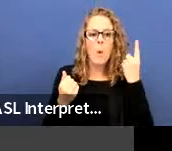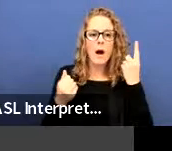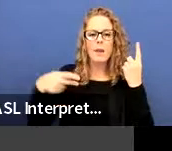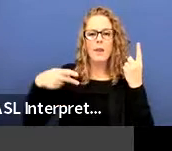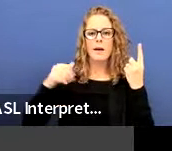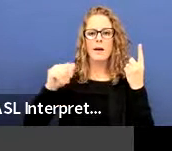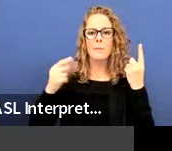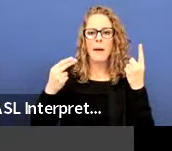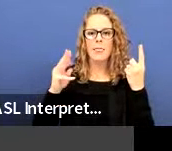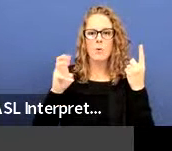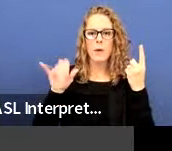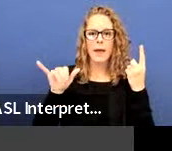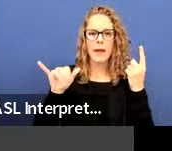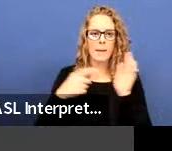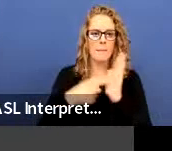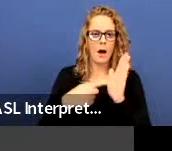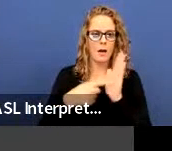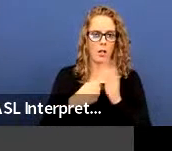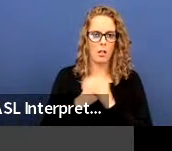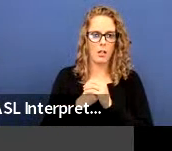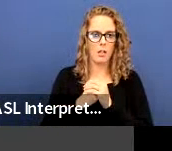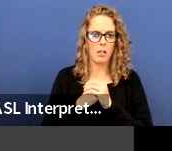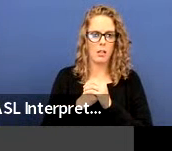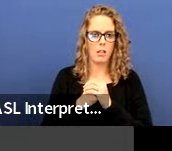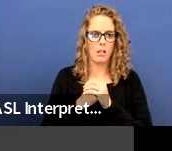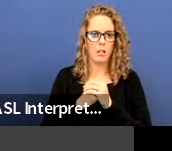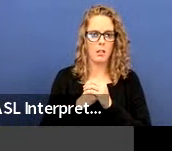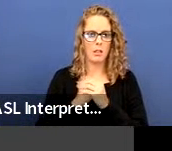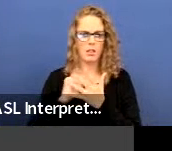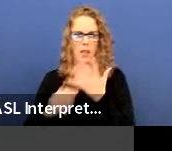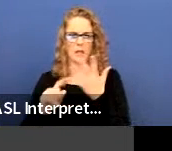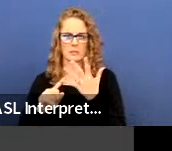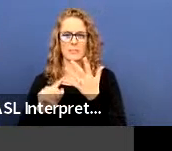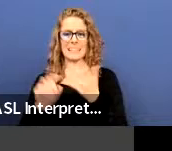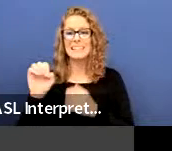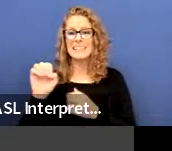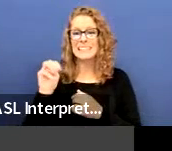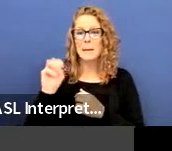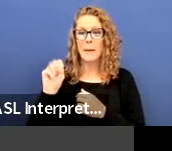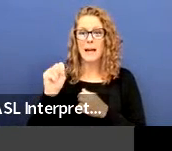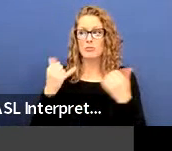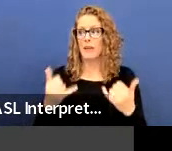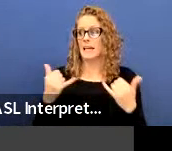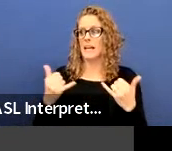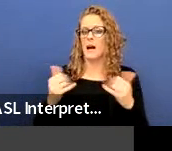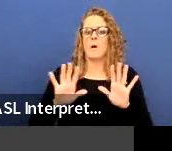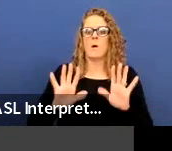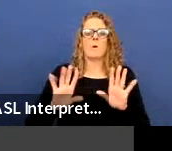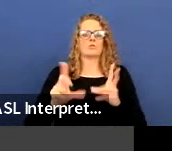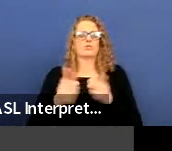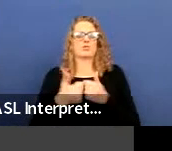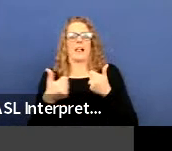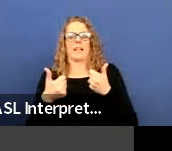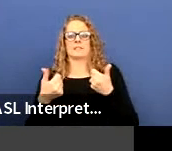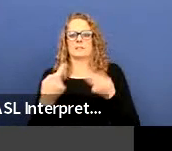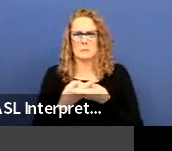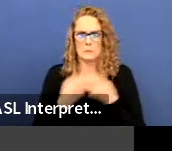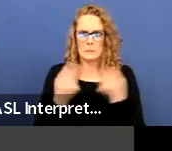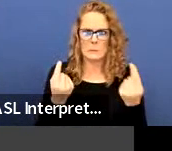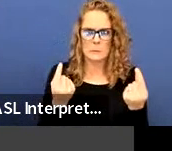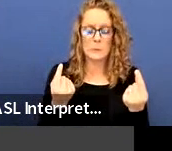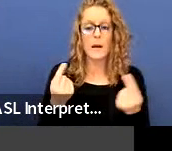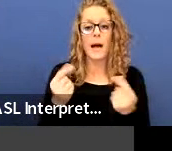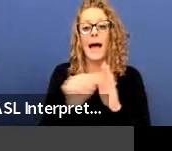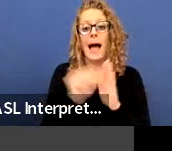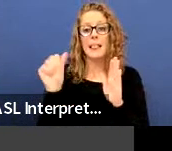model. And we're at a crossroads. EMS is at a crossroads. And so Alameda County is known in the